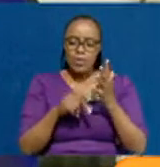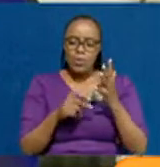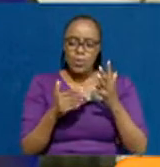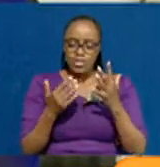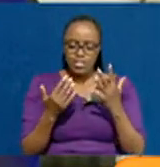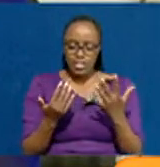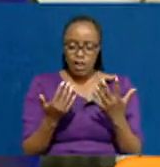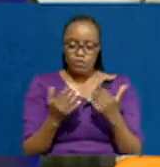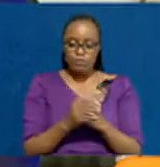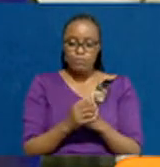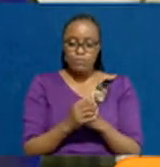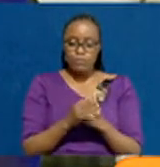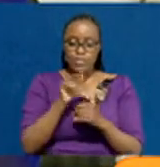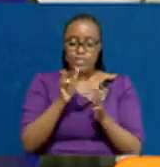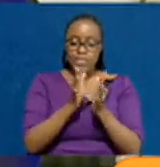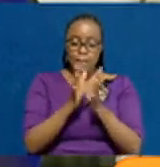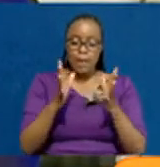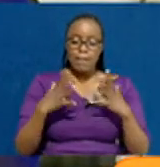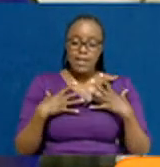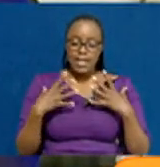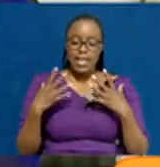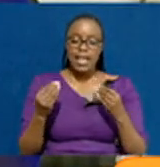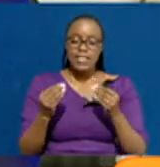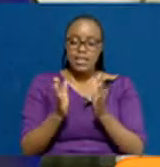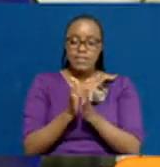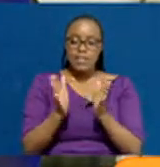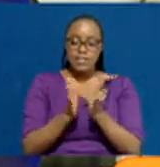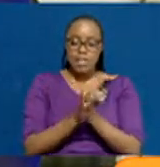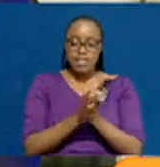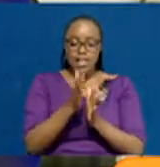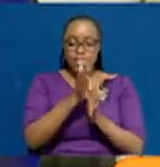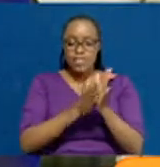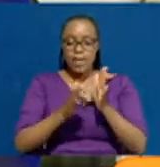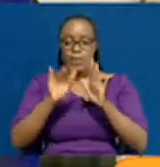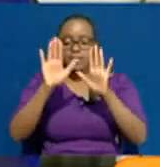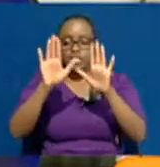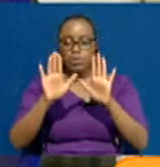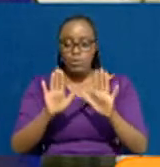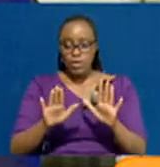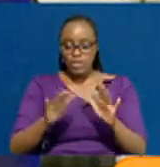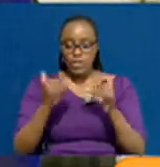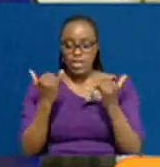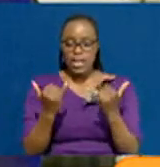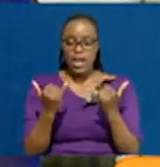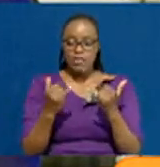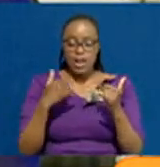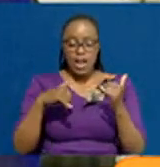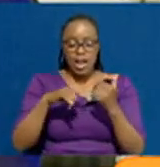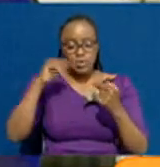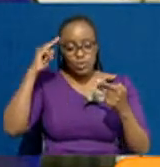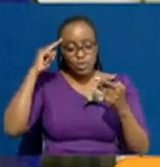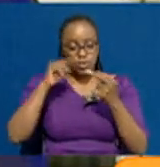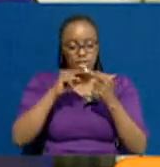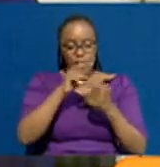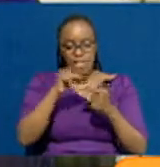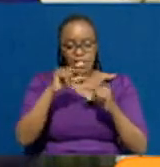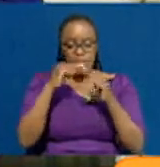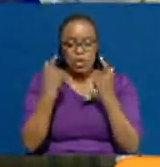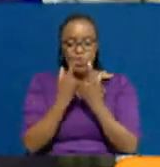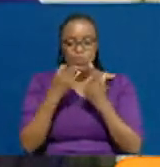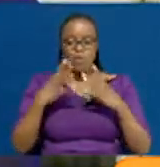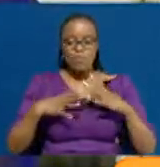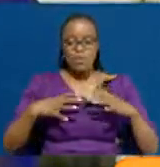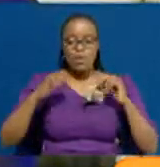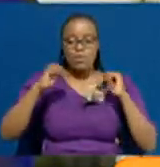terms of public health intervention and planning, it is important that right now we target that population so that we